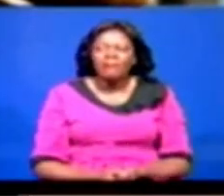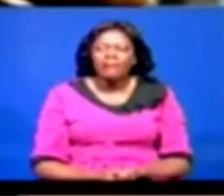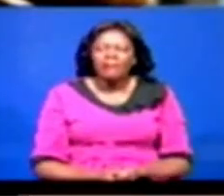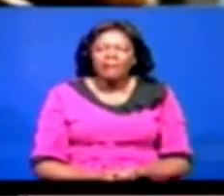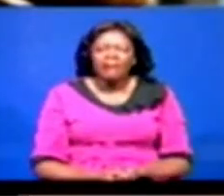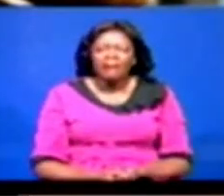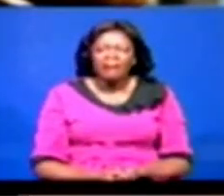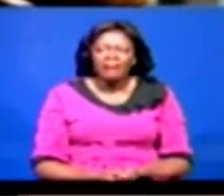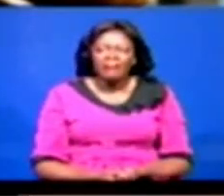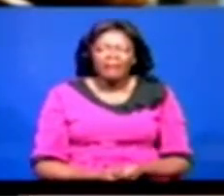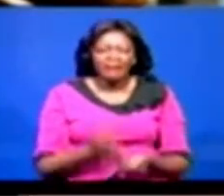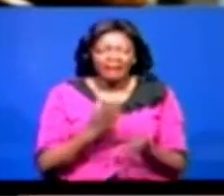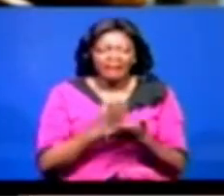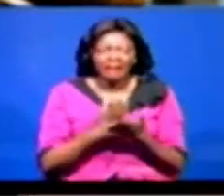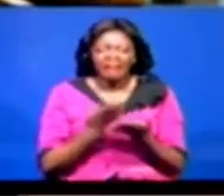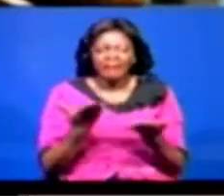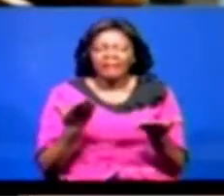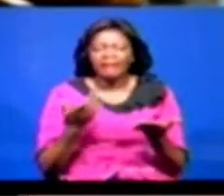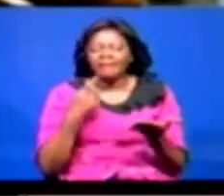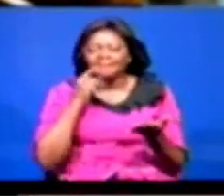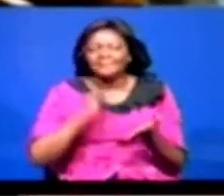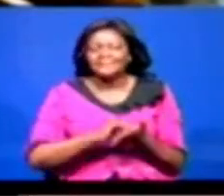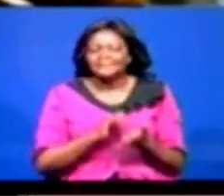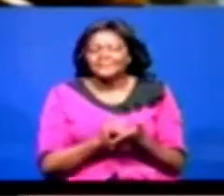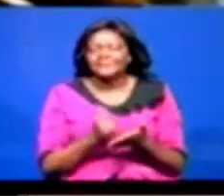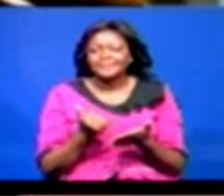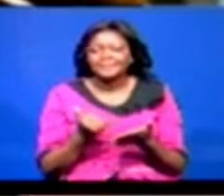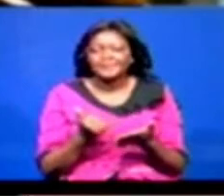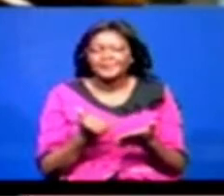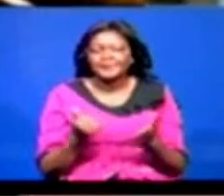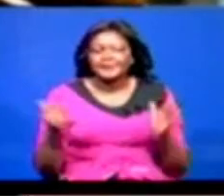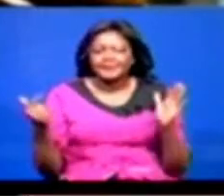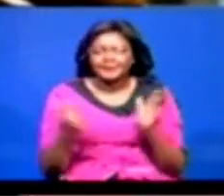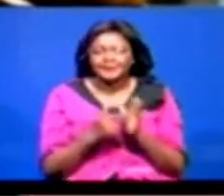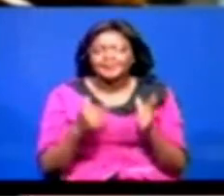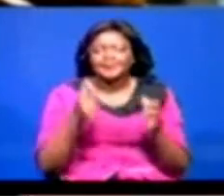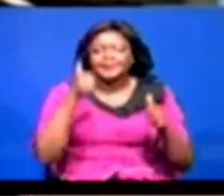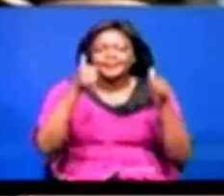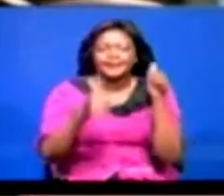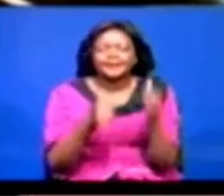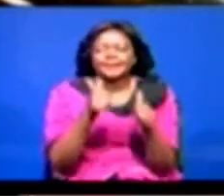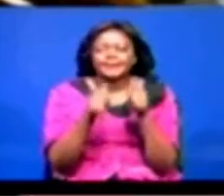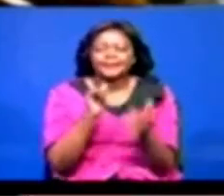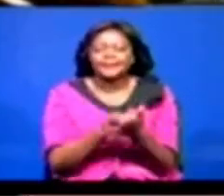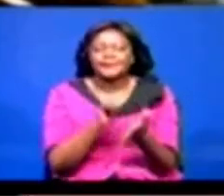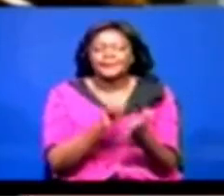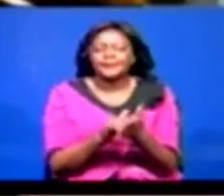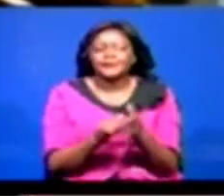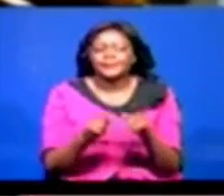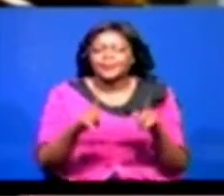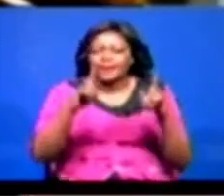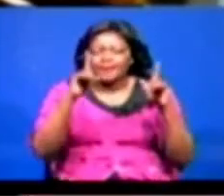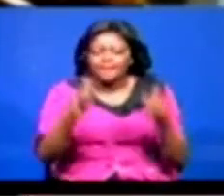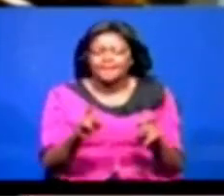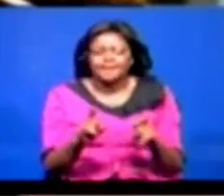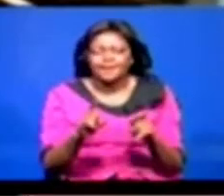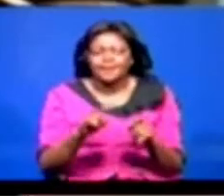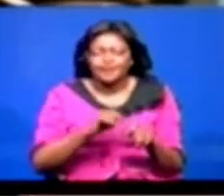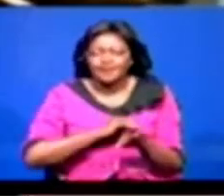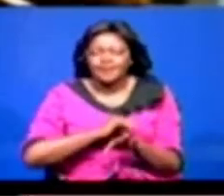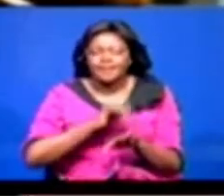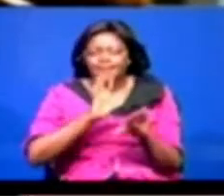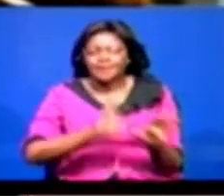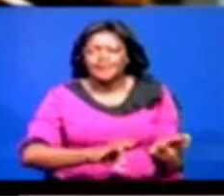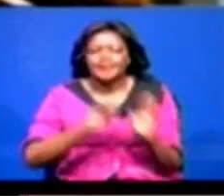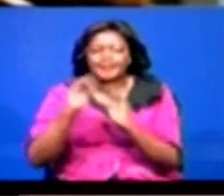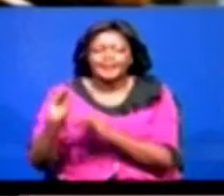Very significant again to mention that at the point at which that image is to be transferred, it is